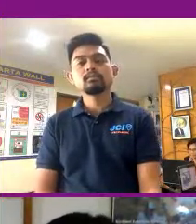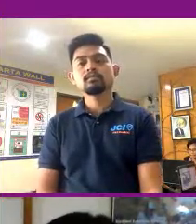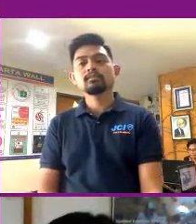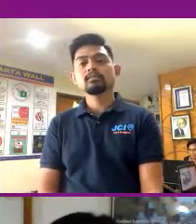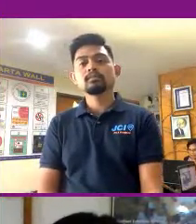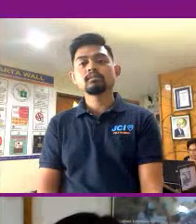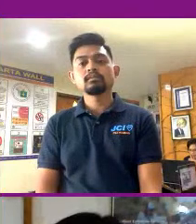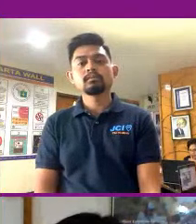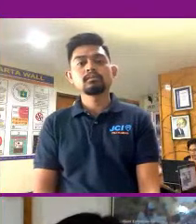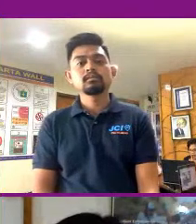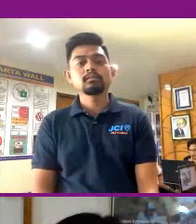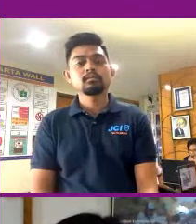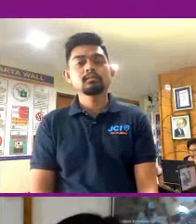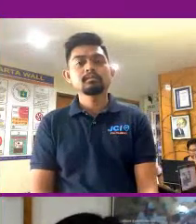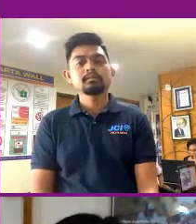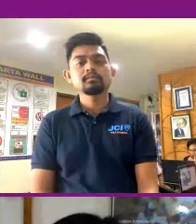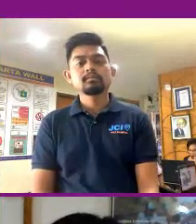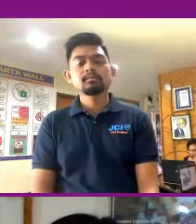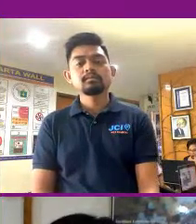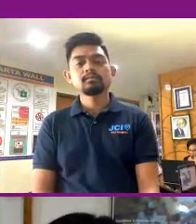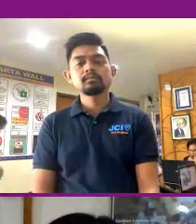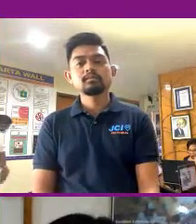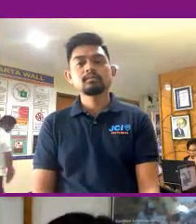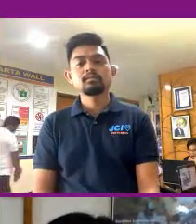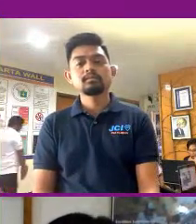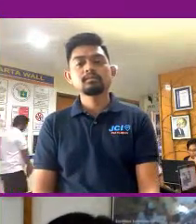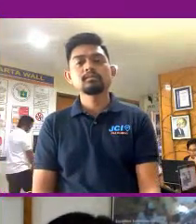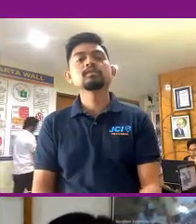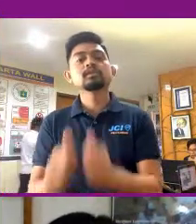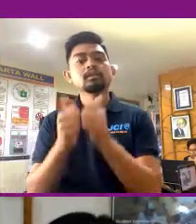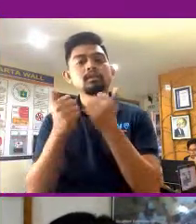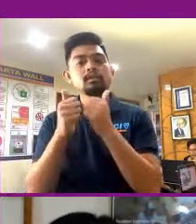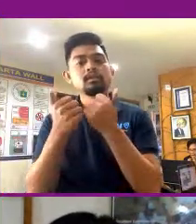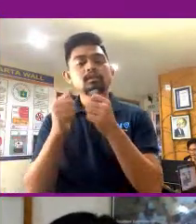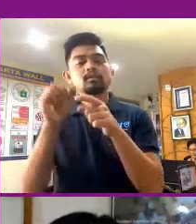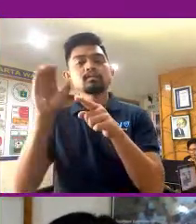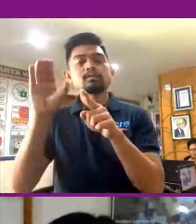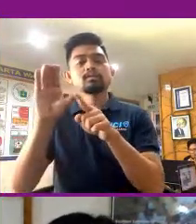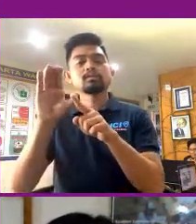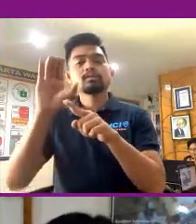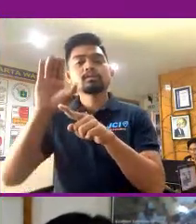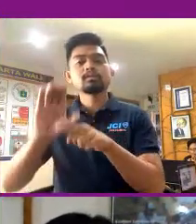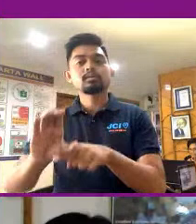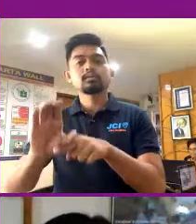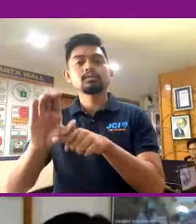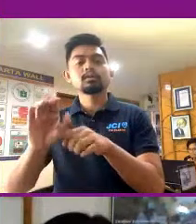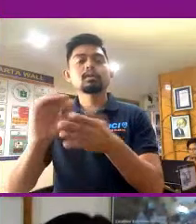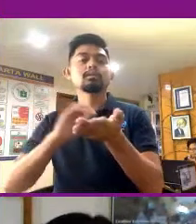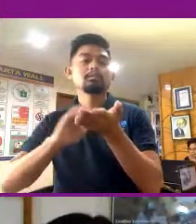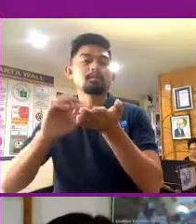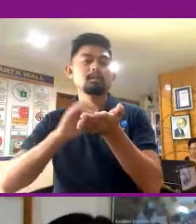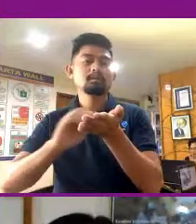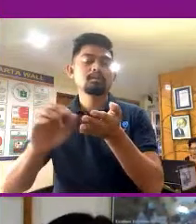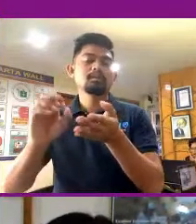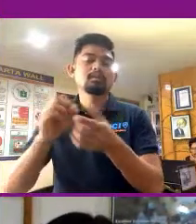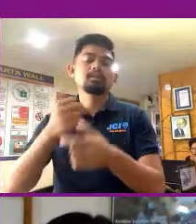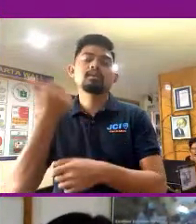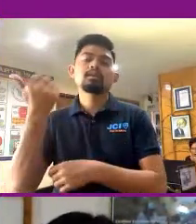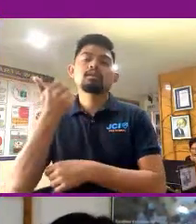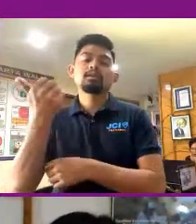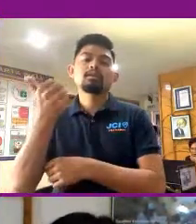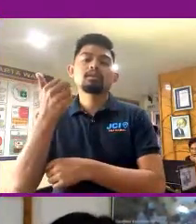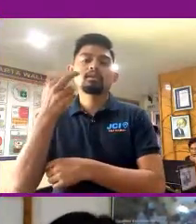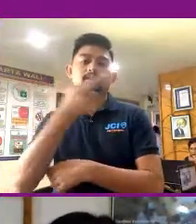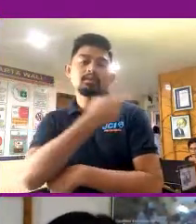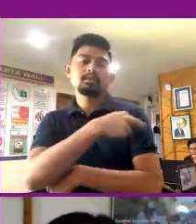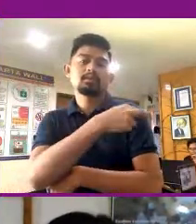Meron isa dito. Meron. Very comprehensive. How about cultural practices and other religious practices